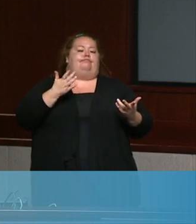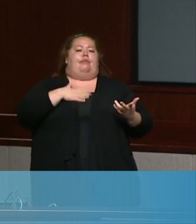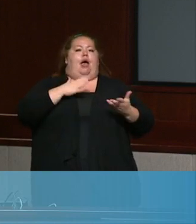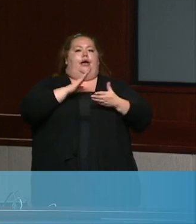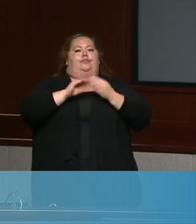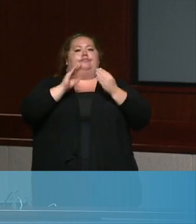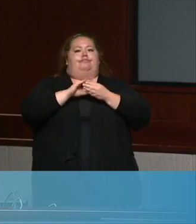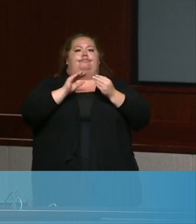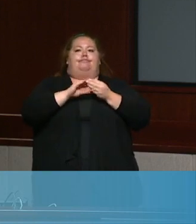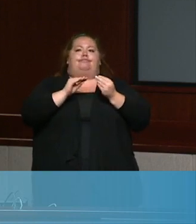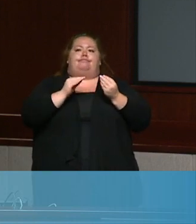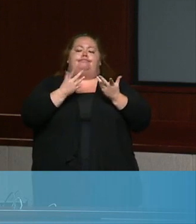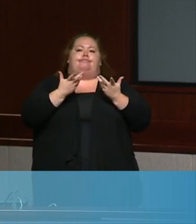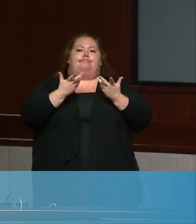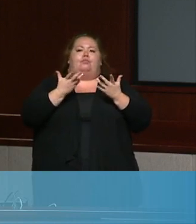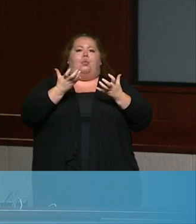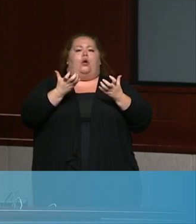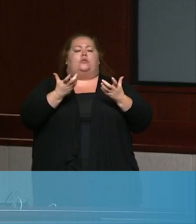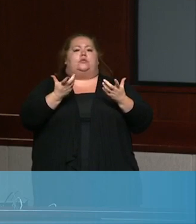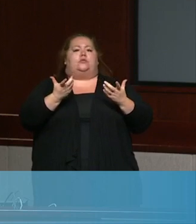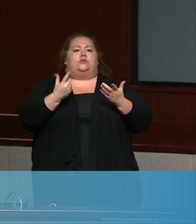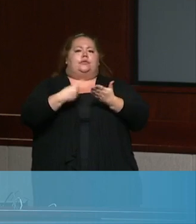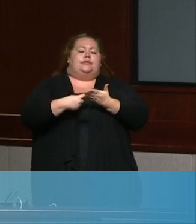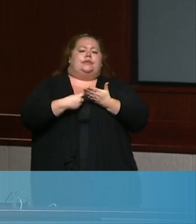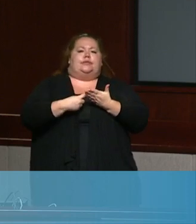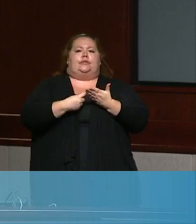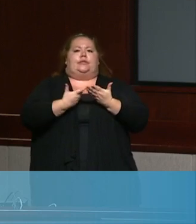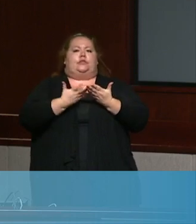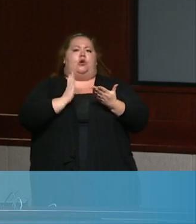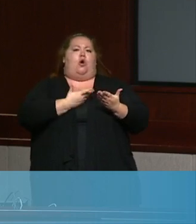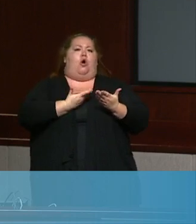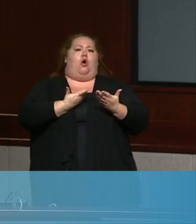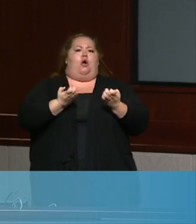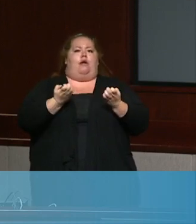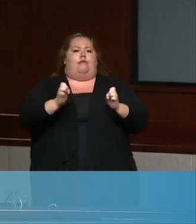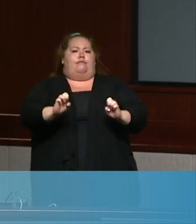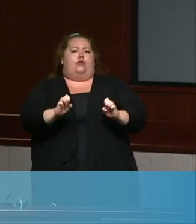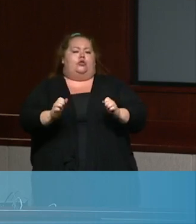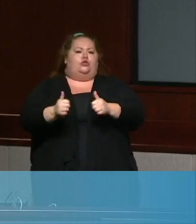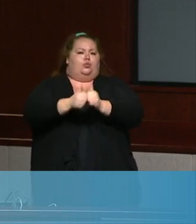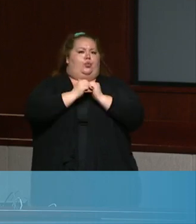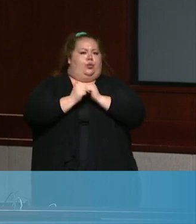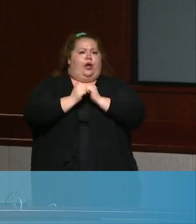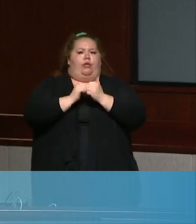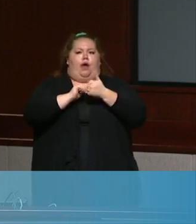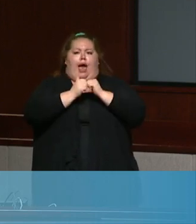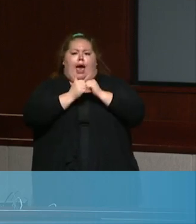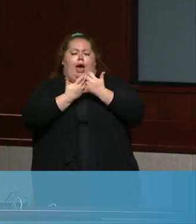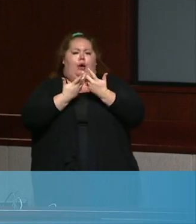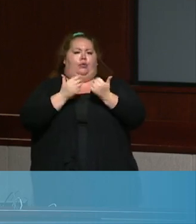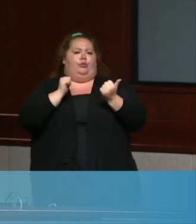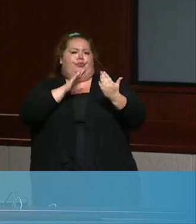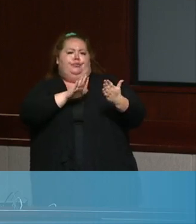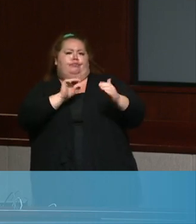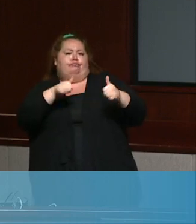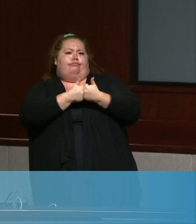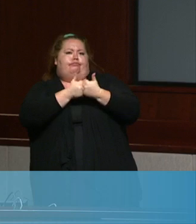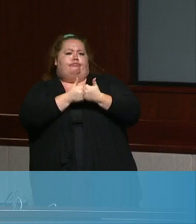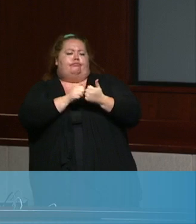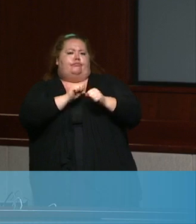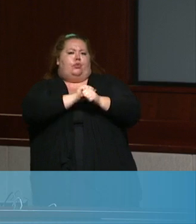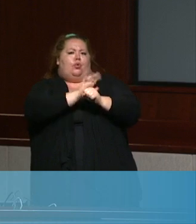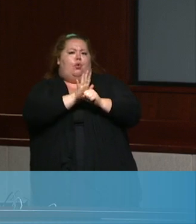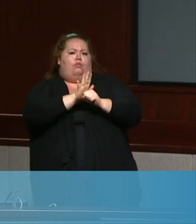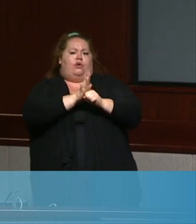together to battle the coronavirus pandemic. It's extremely important for all of us to do our parts to try to